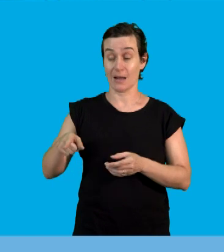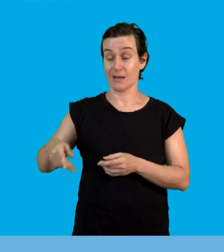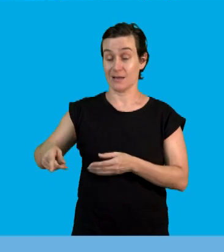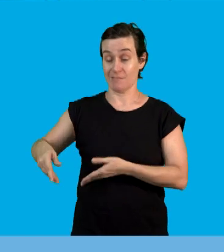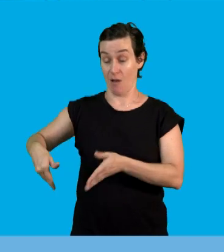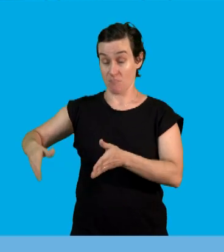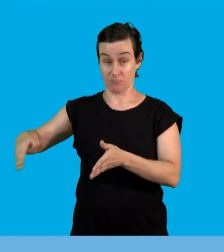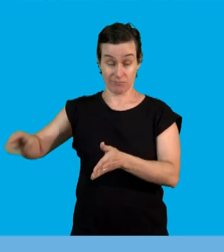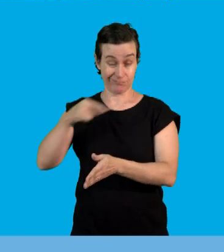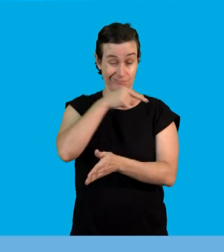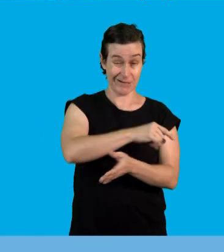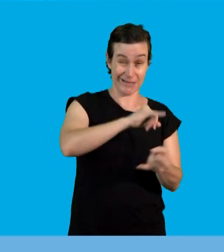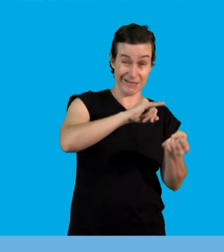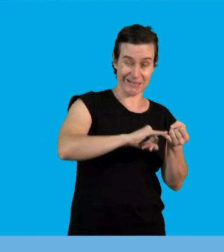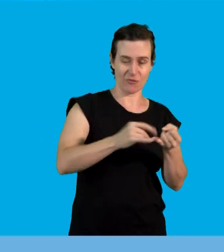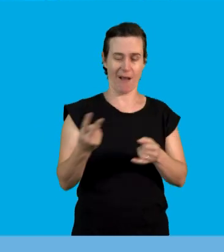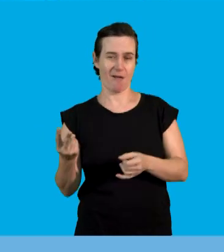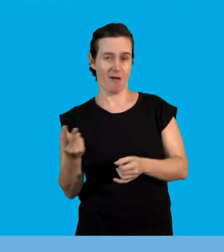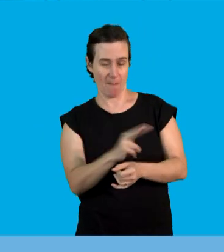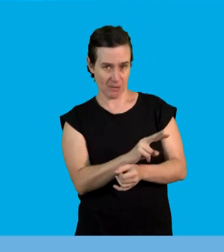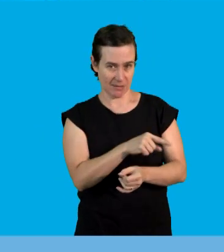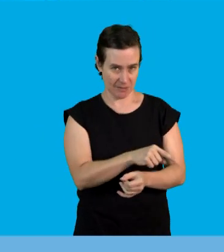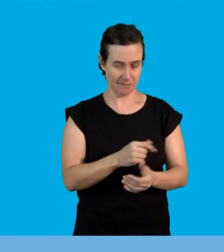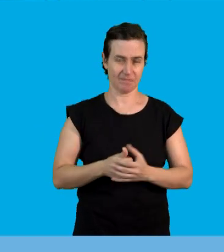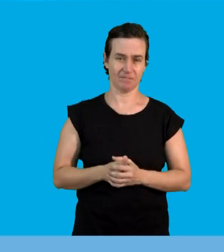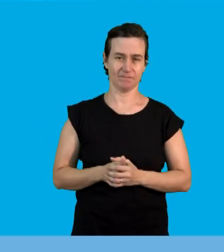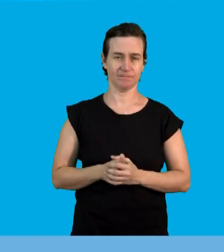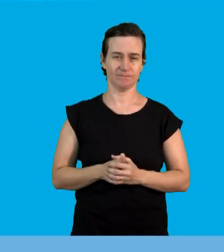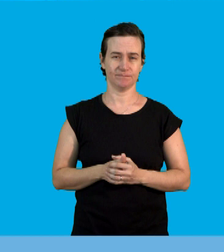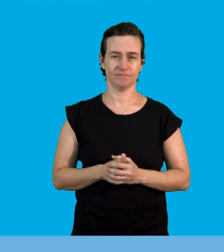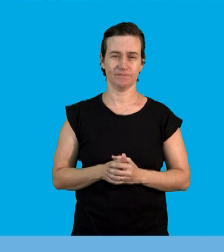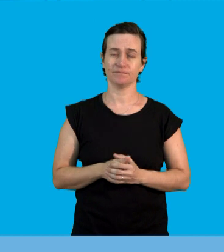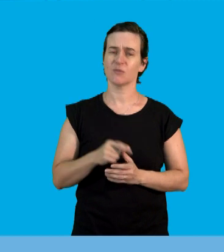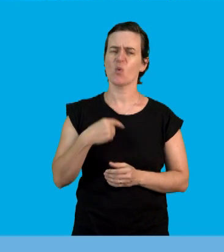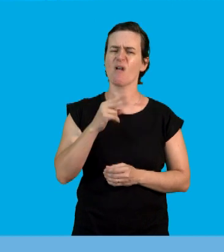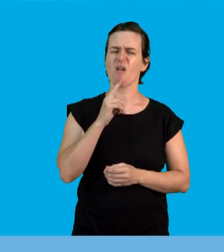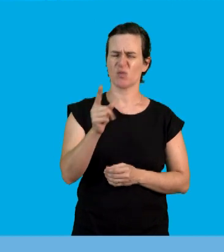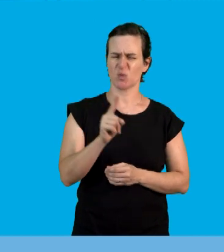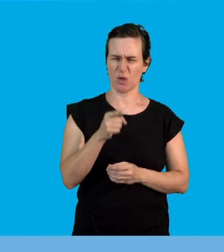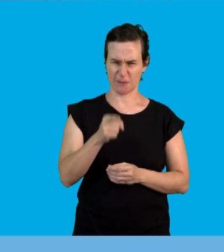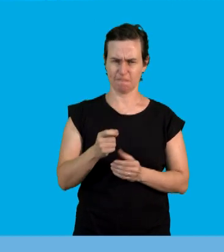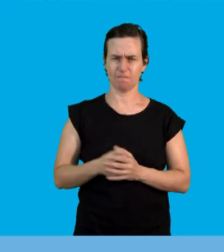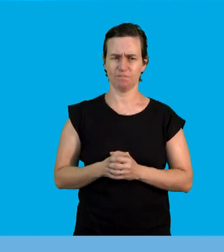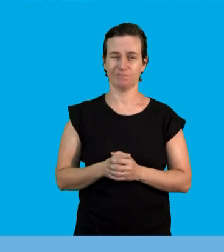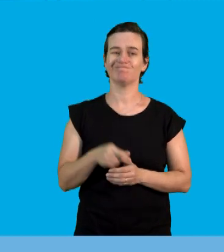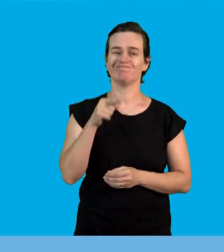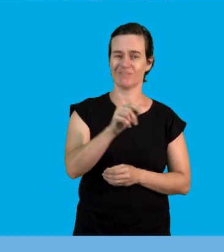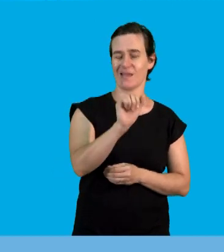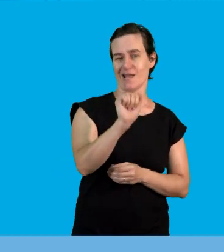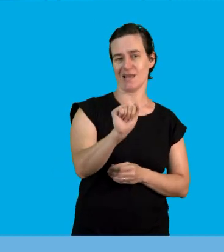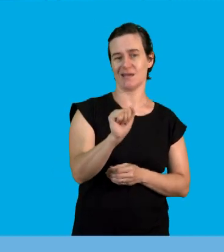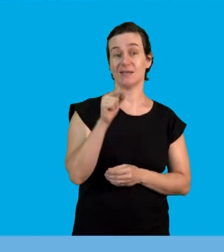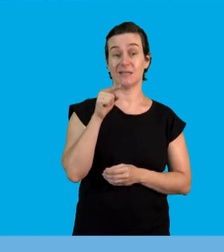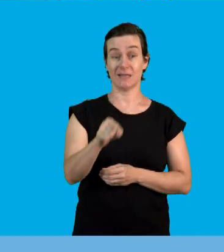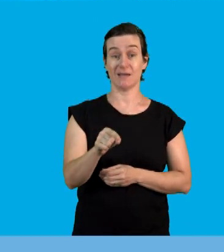what happens in series with the voltage happens in parallel with the current. So now our answer for this question is going to be A.